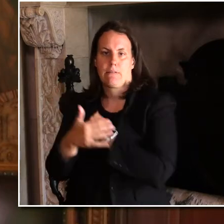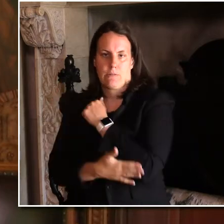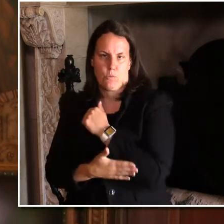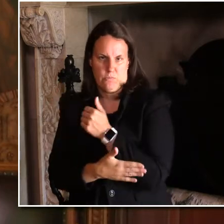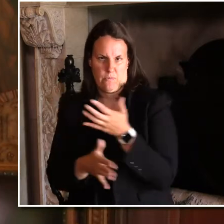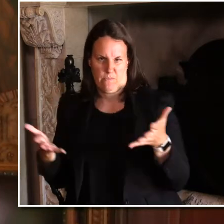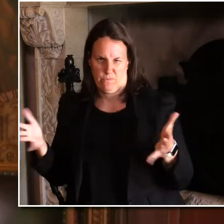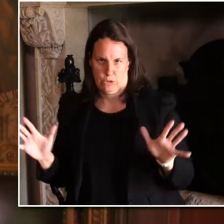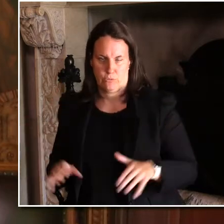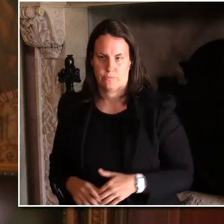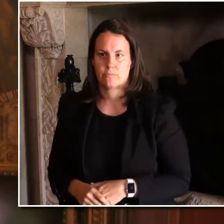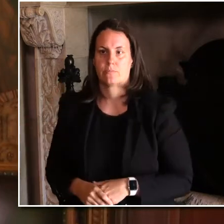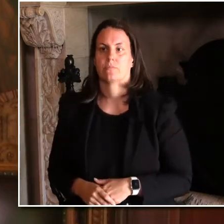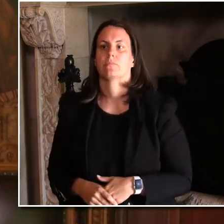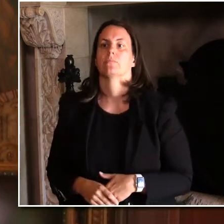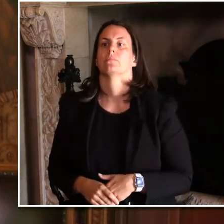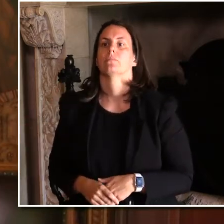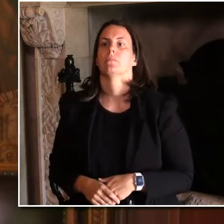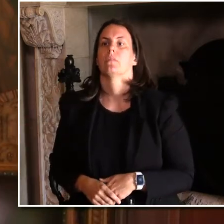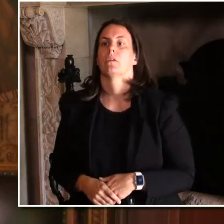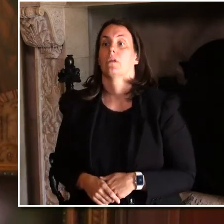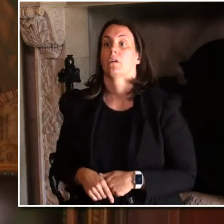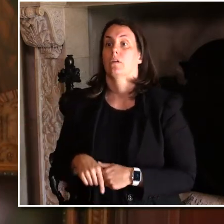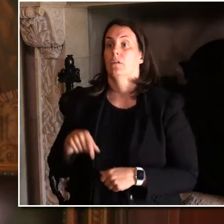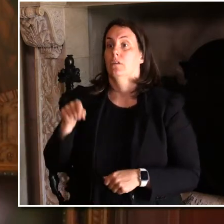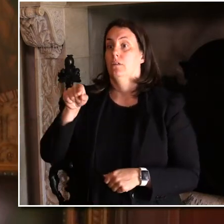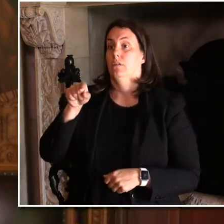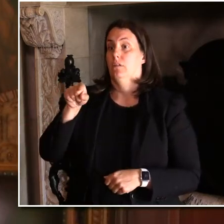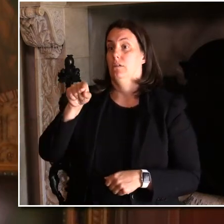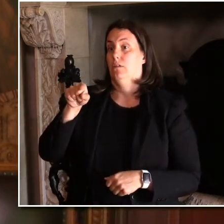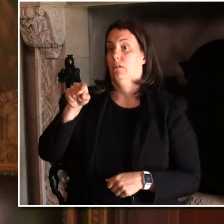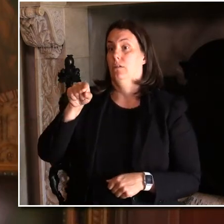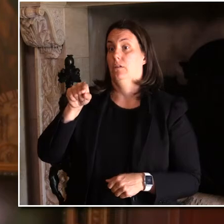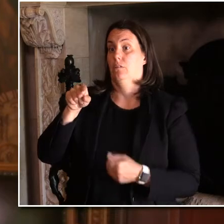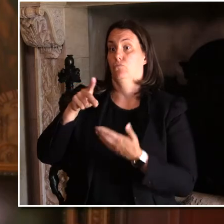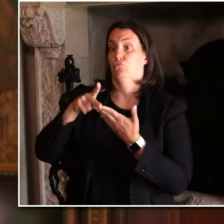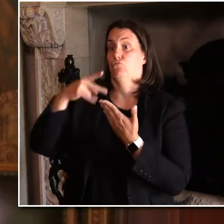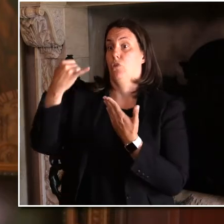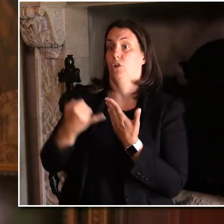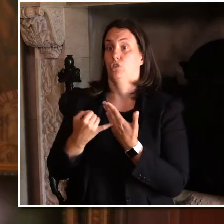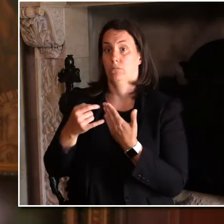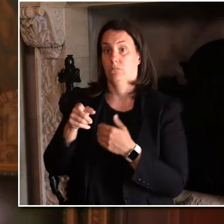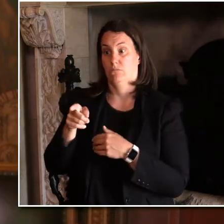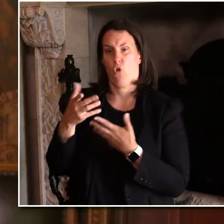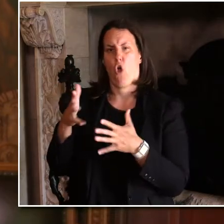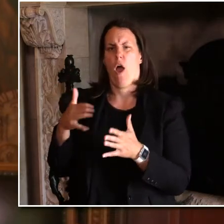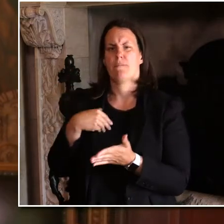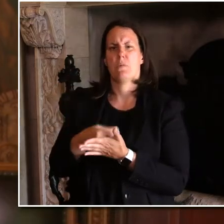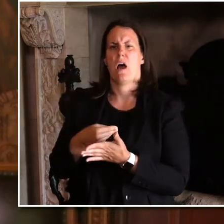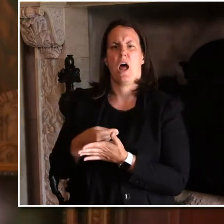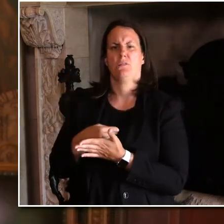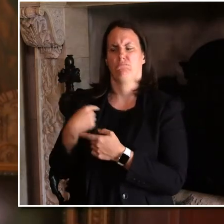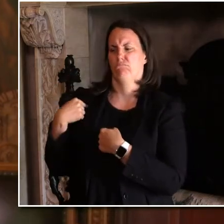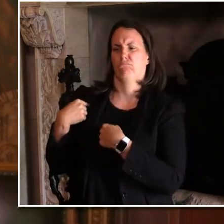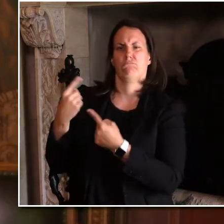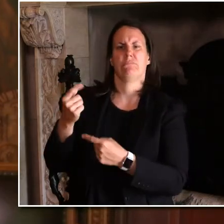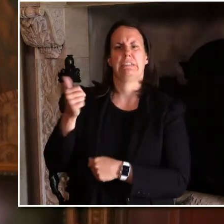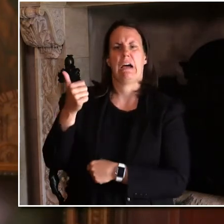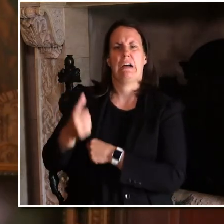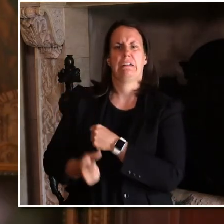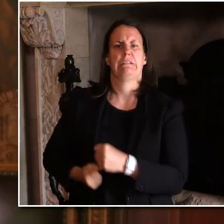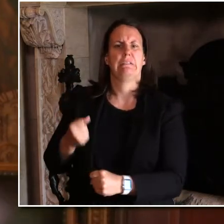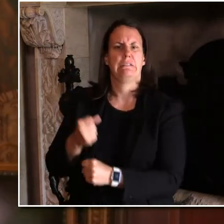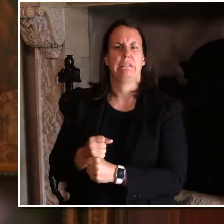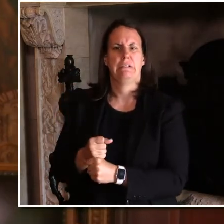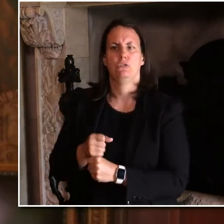about 10 years or more through the Wisconsin Partnership Program. So there's been a